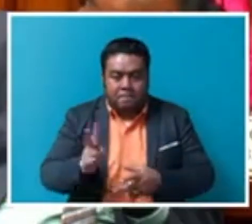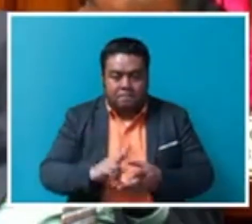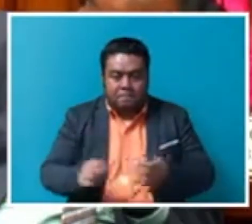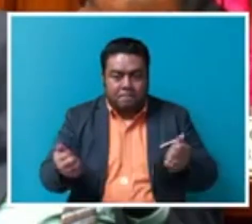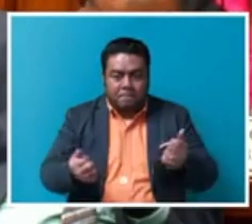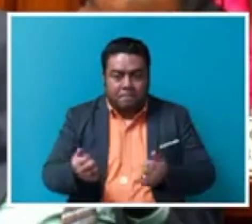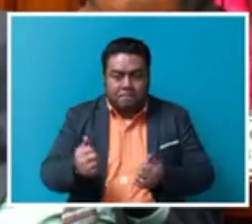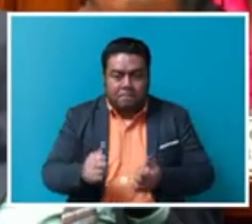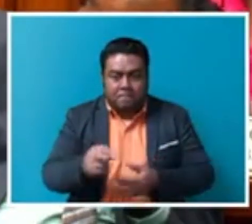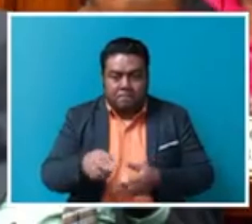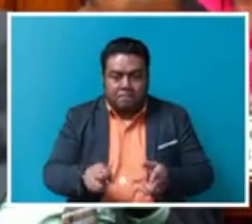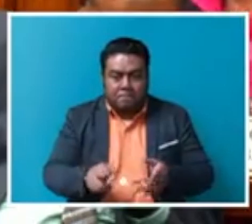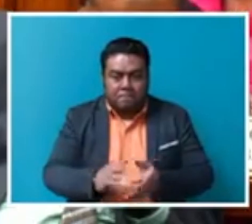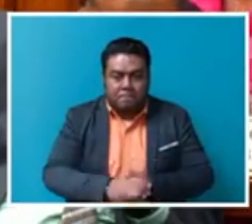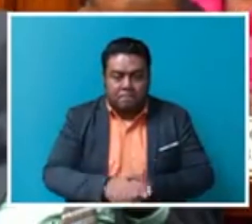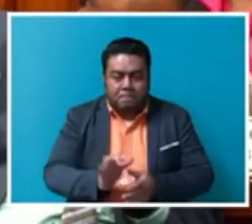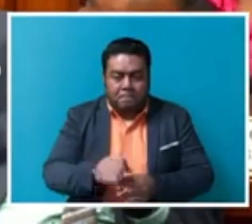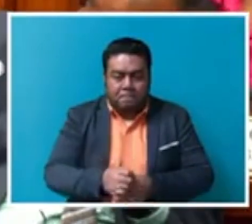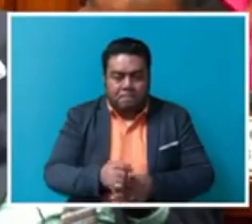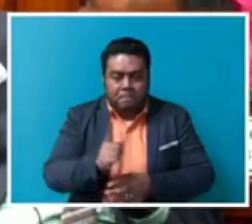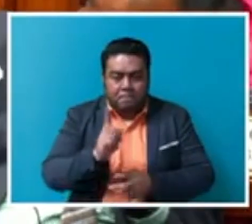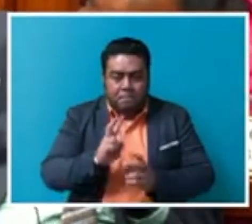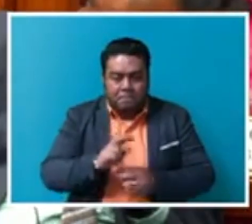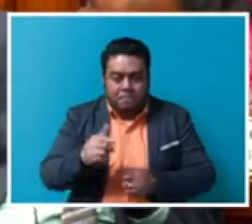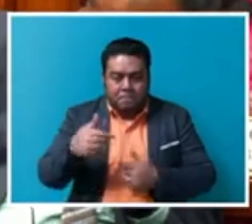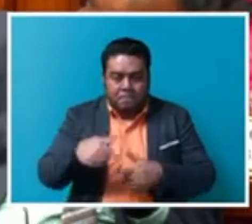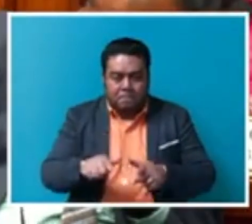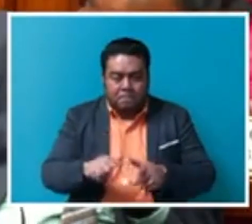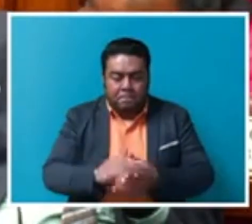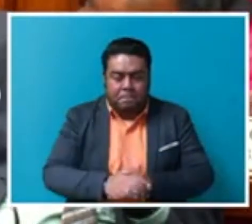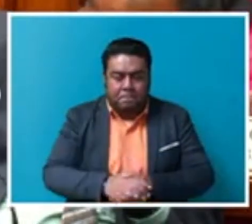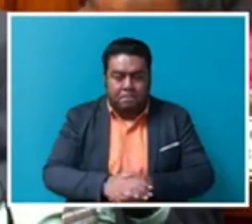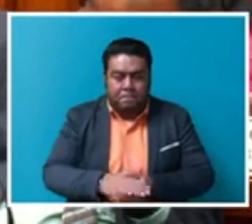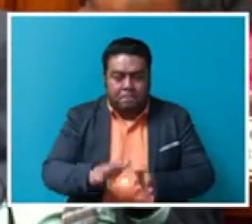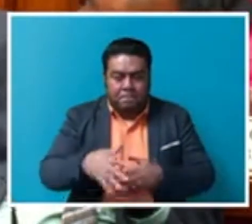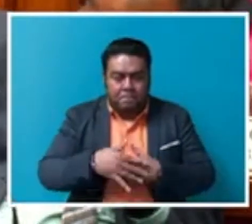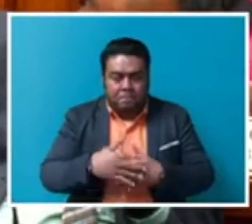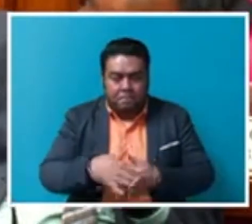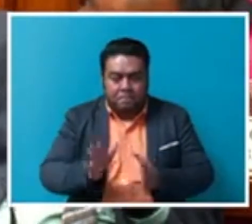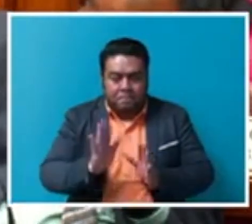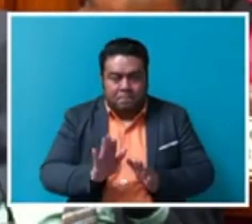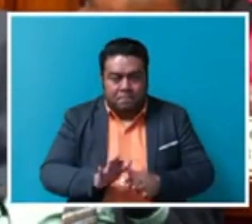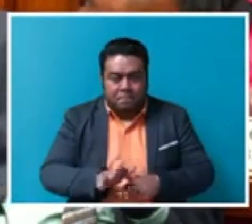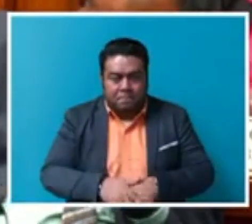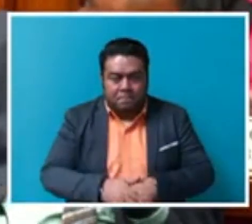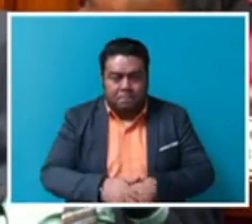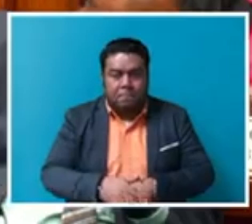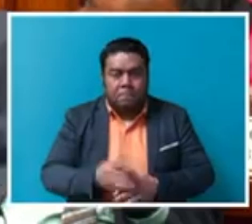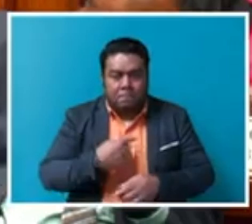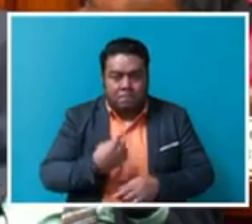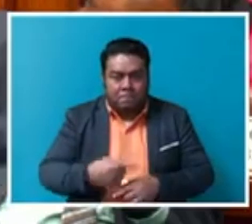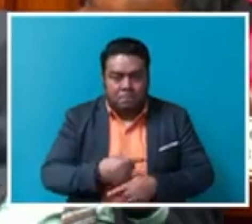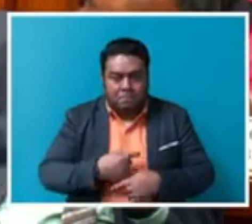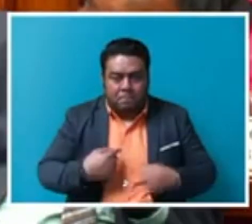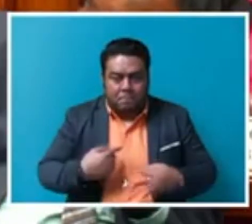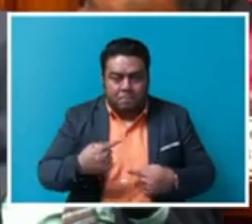in overall transport, the government, operators, passengers, and the public. We will continue to strengthen the systems in place,